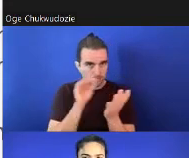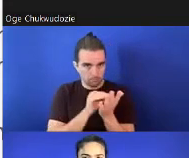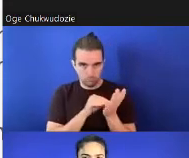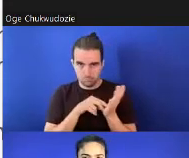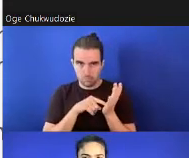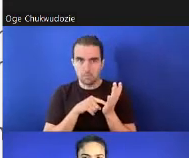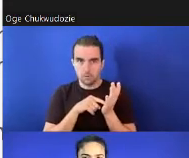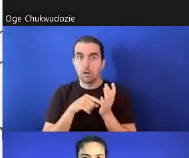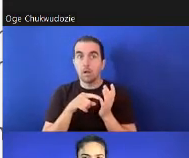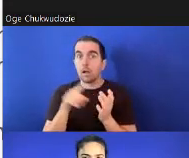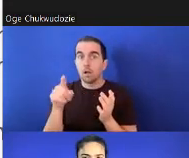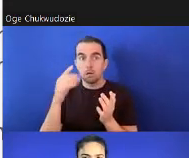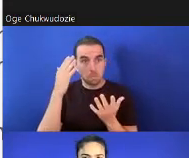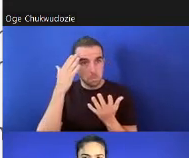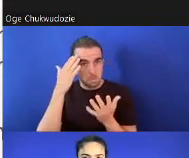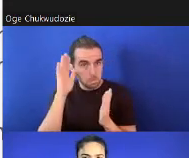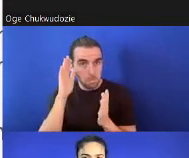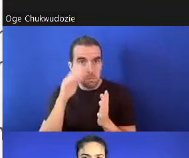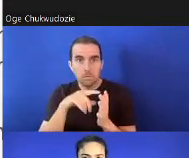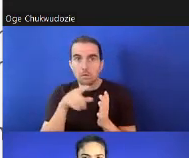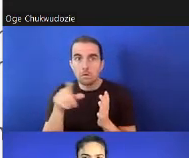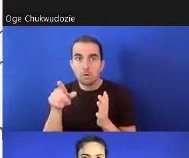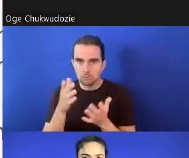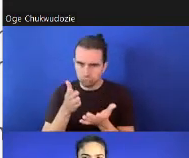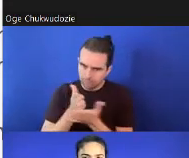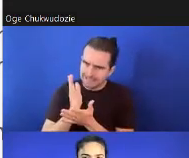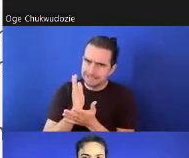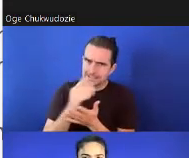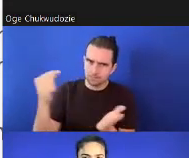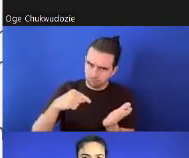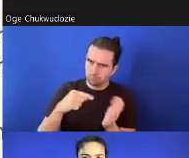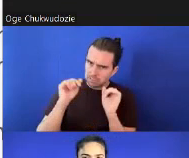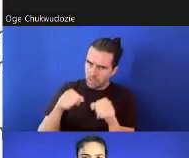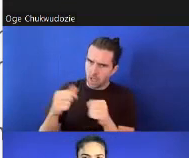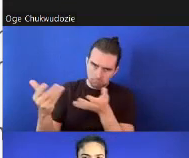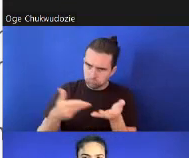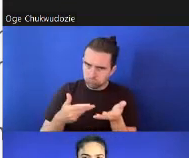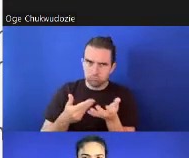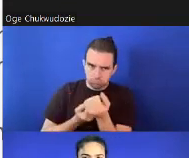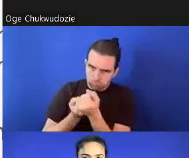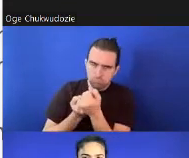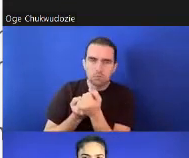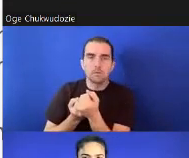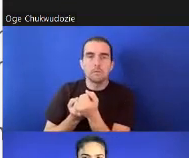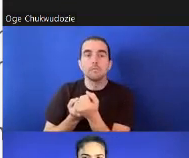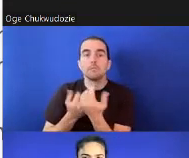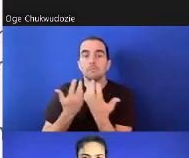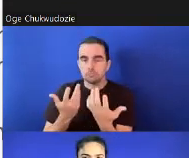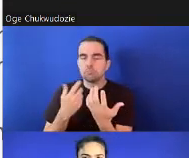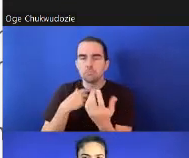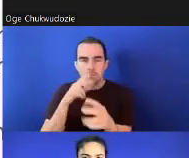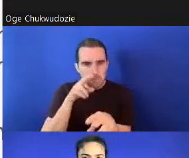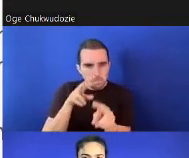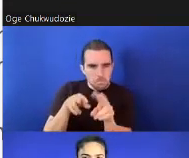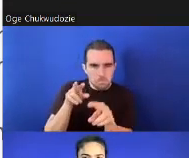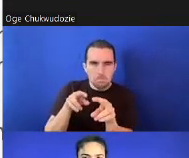a group of people why are they aware of their mechanisms available, and they said yes. Oh yes, they are. Okay, have you used them?